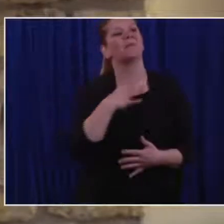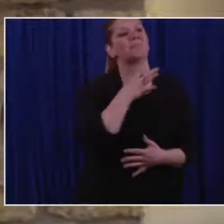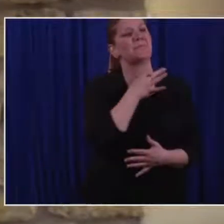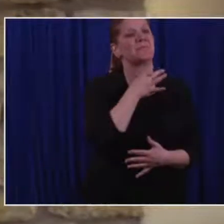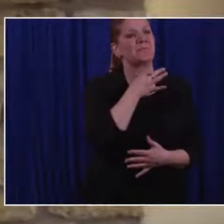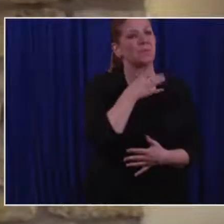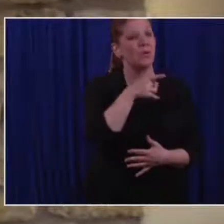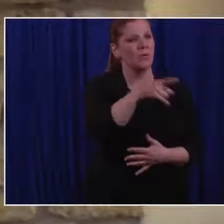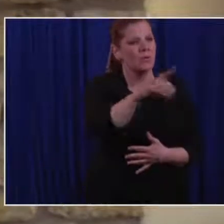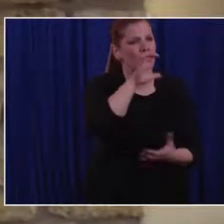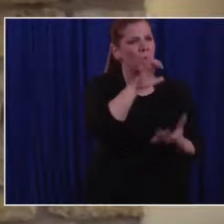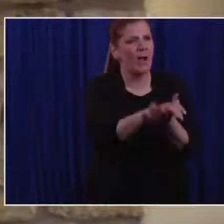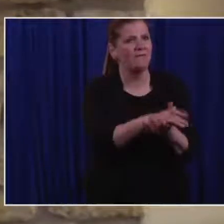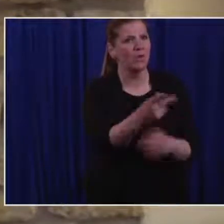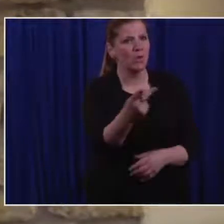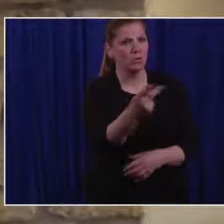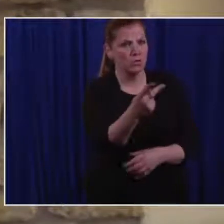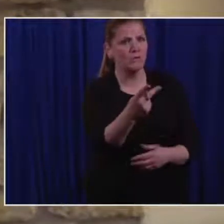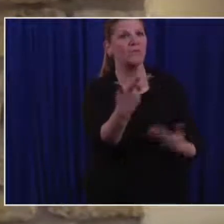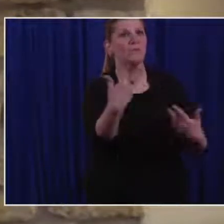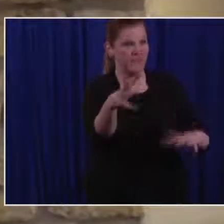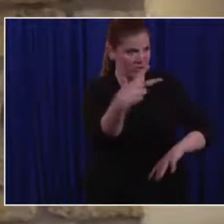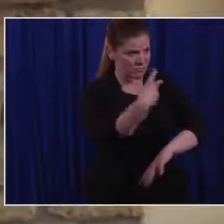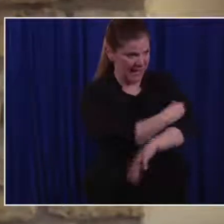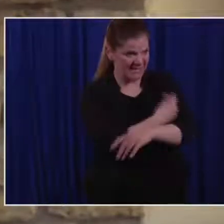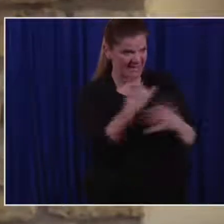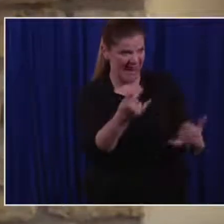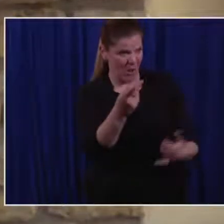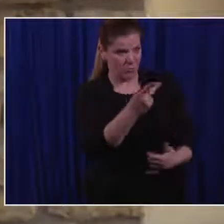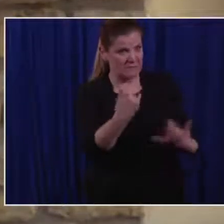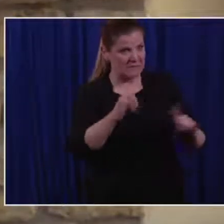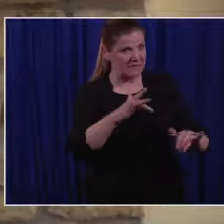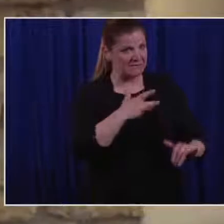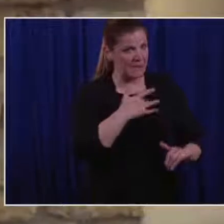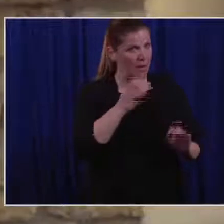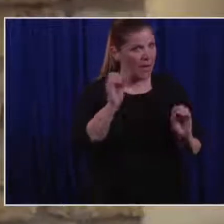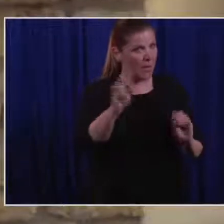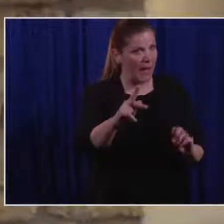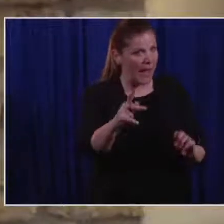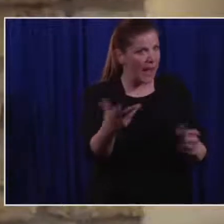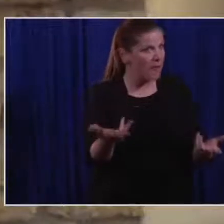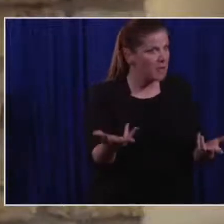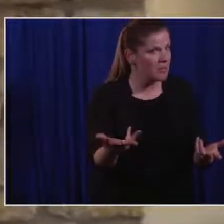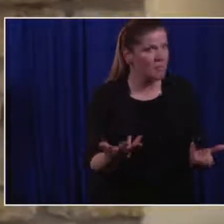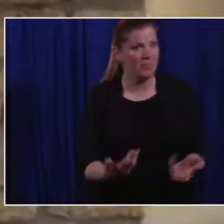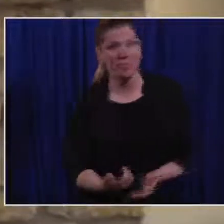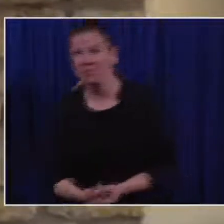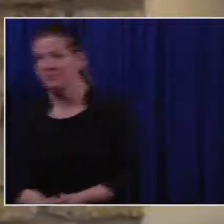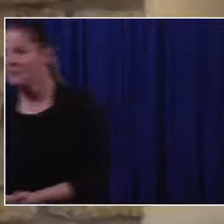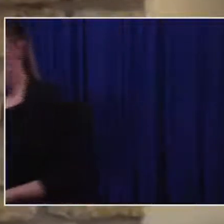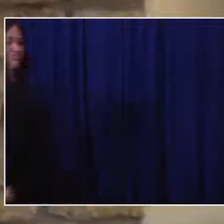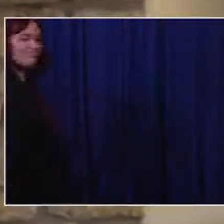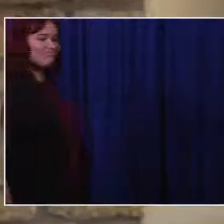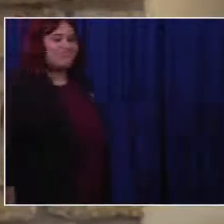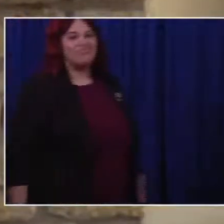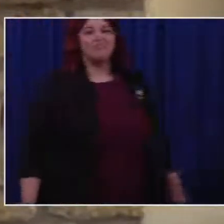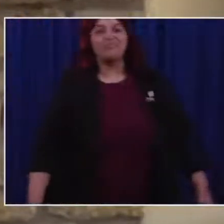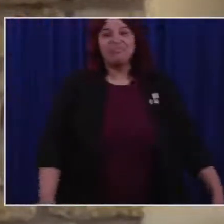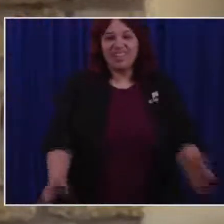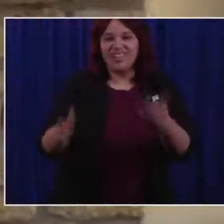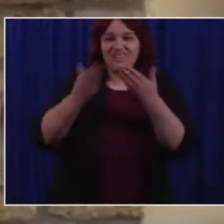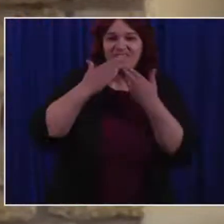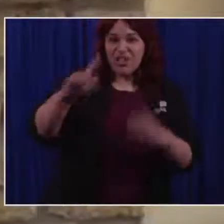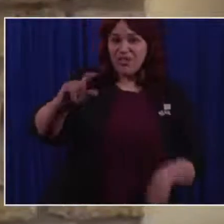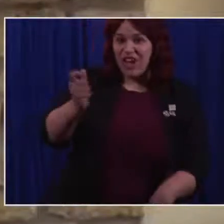still doing okay after being vaccinated? We're doing well. Thank you for asking. It was kind